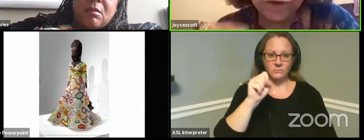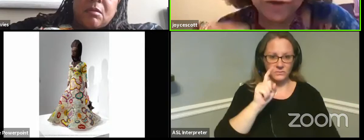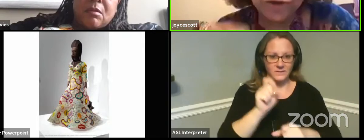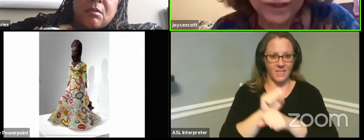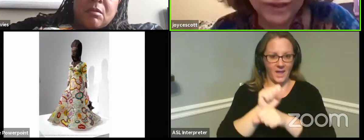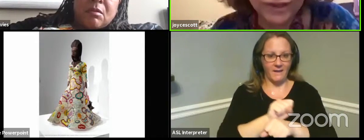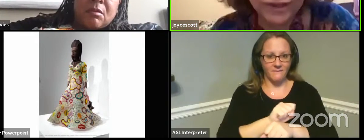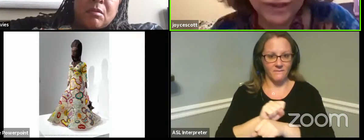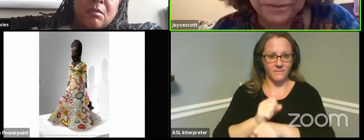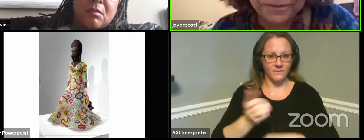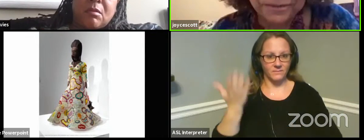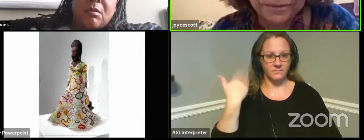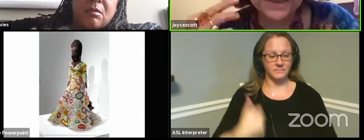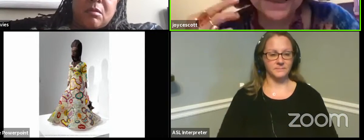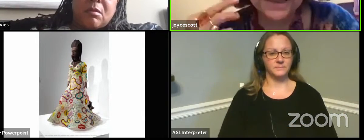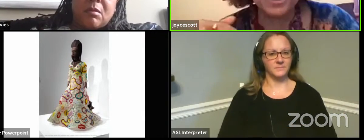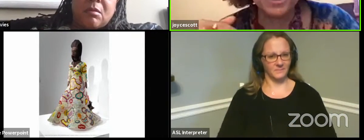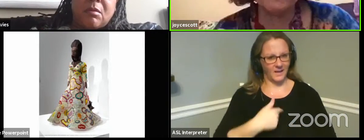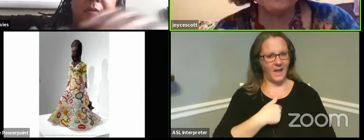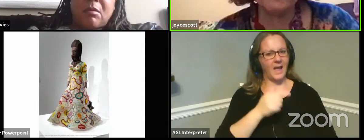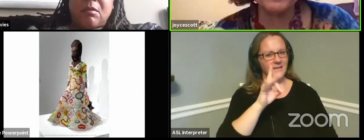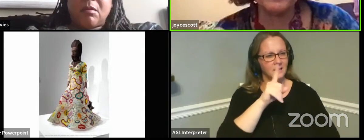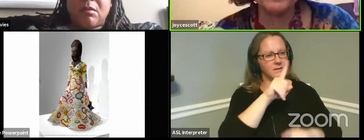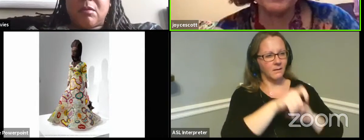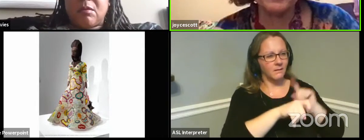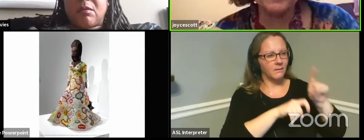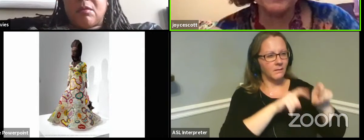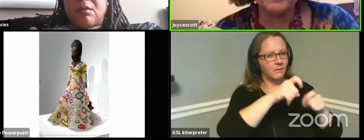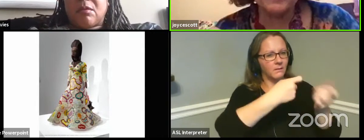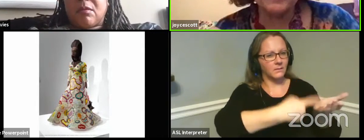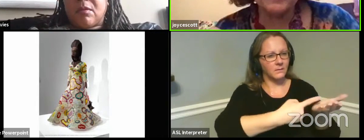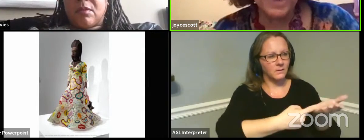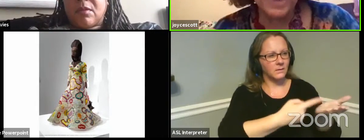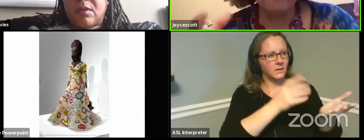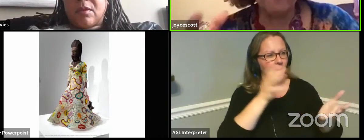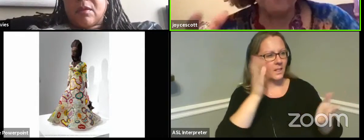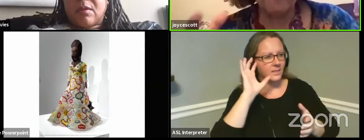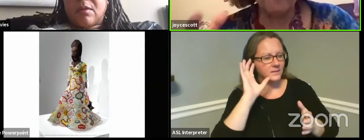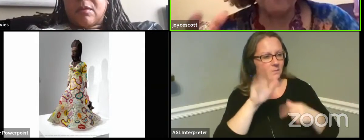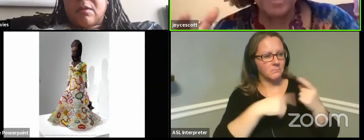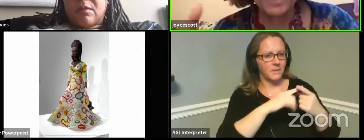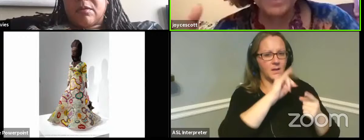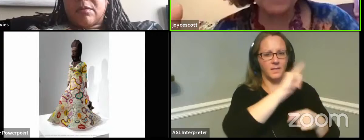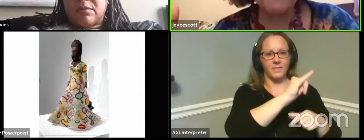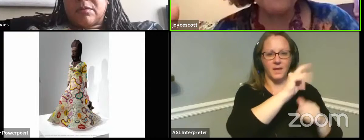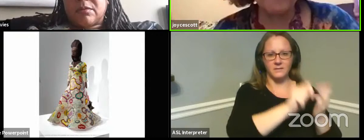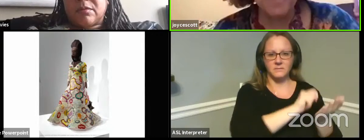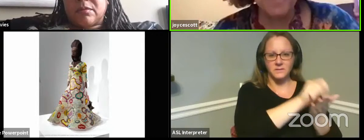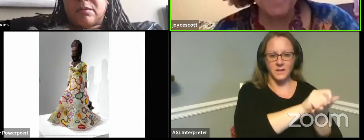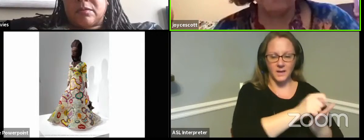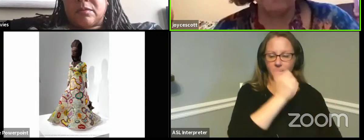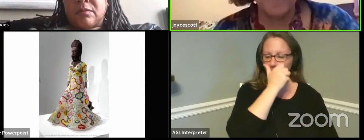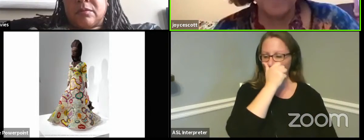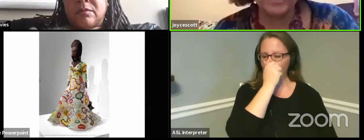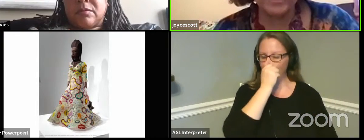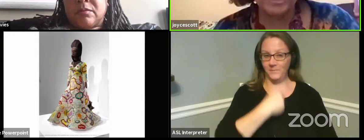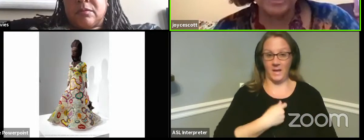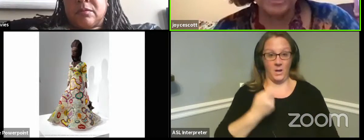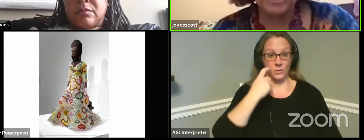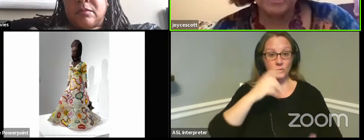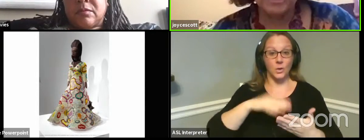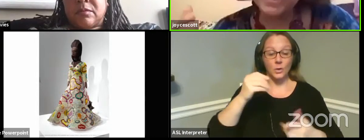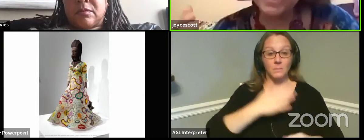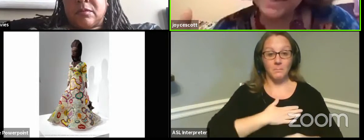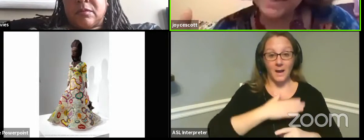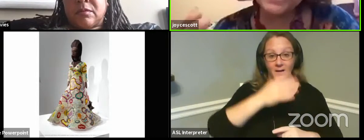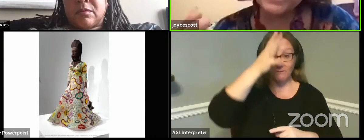I talked to them about that time in their life. I just found out that my father's father was born